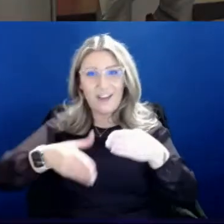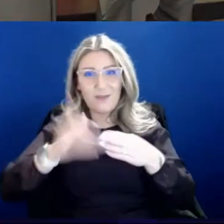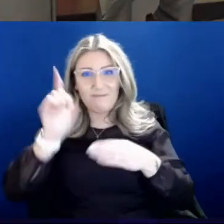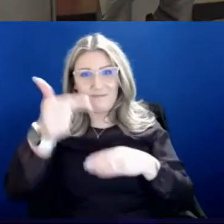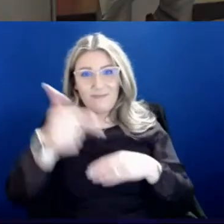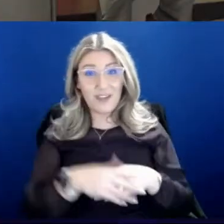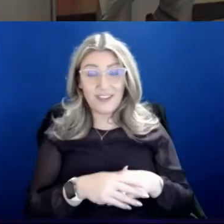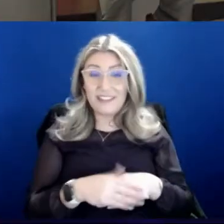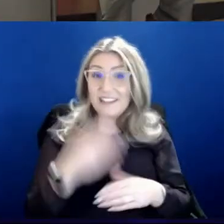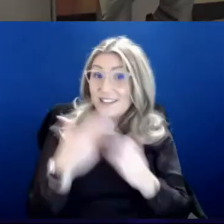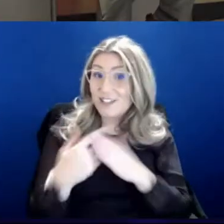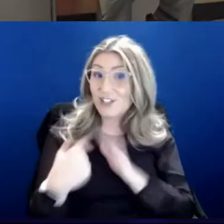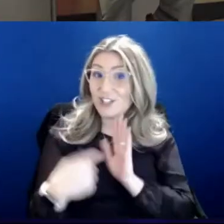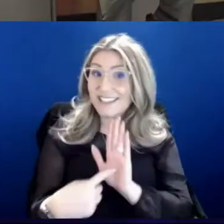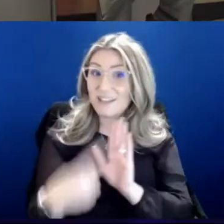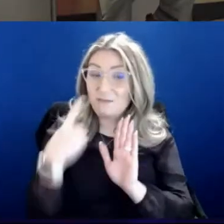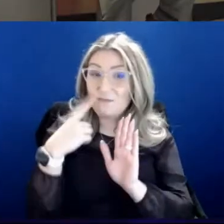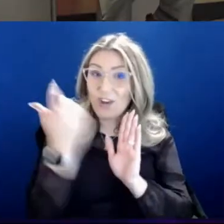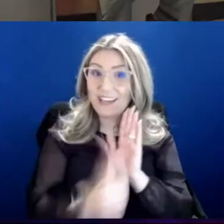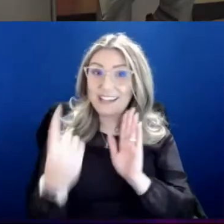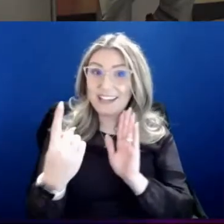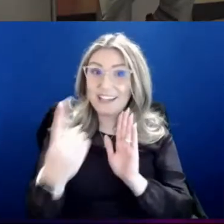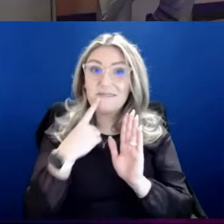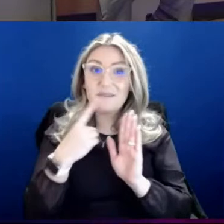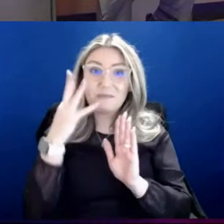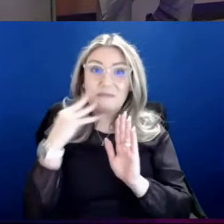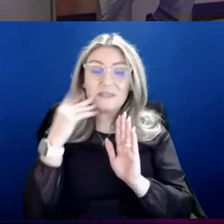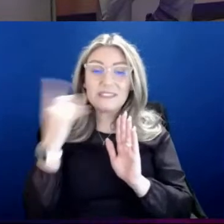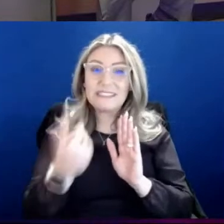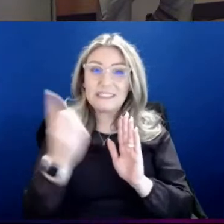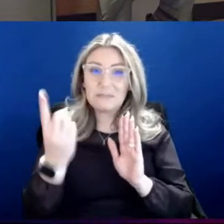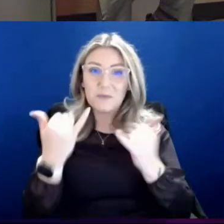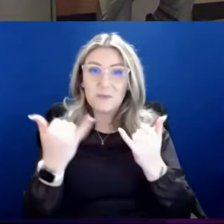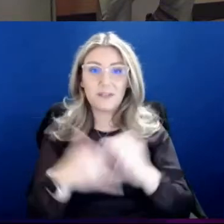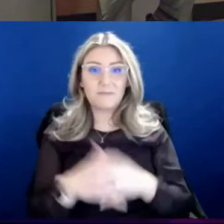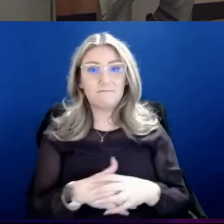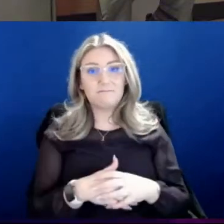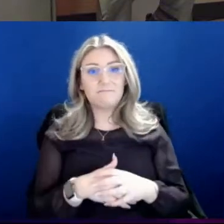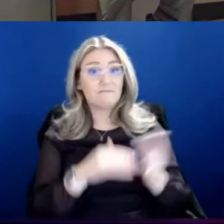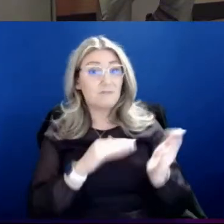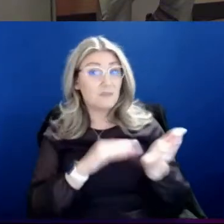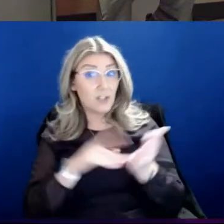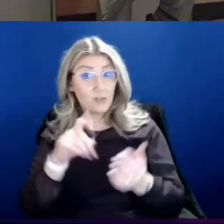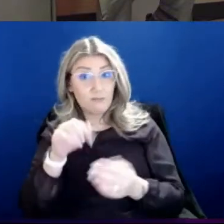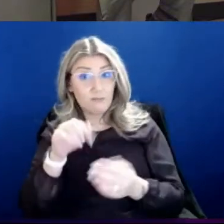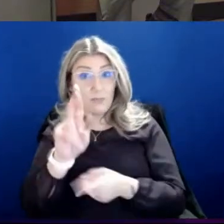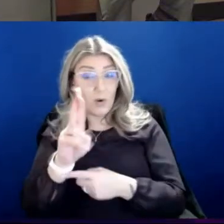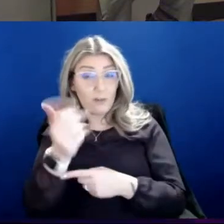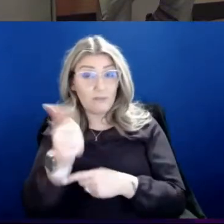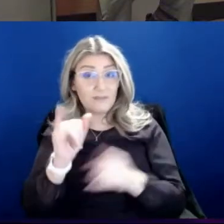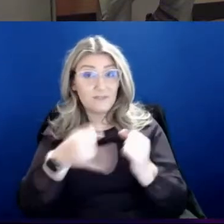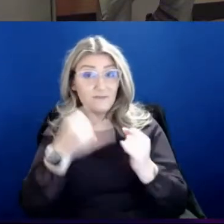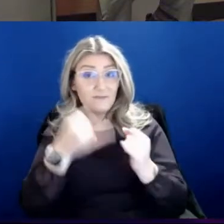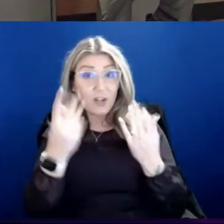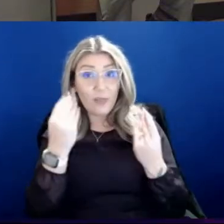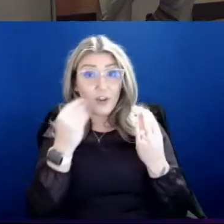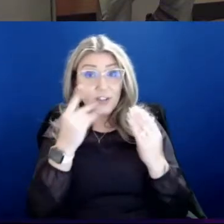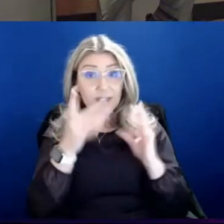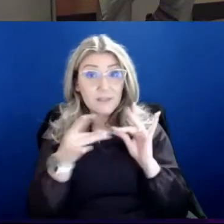good example for anyone who's going through something right now. Dr. Porter, do you have any final thoughts or messages?